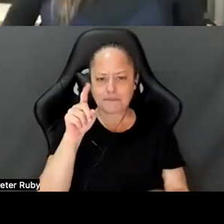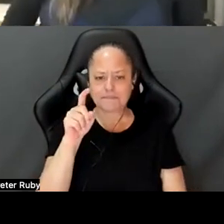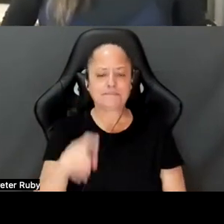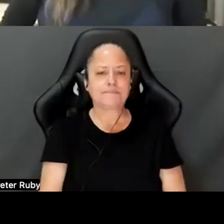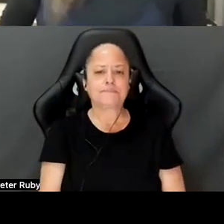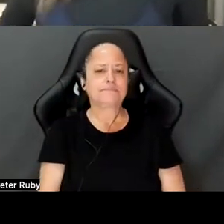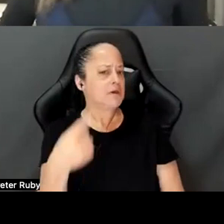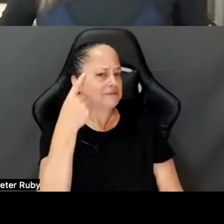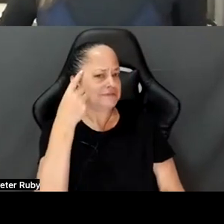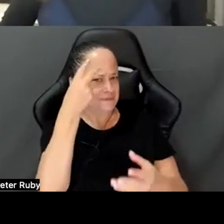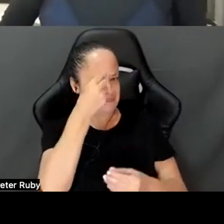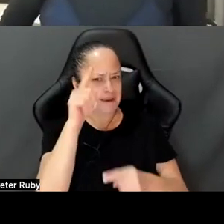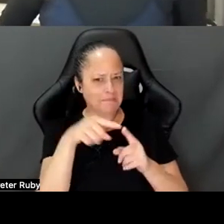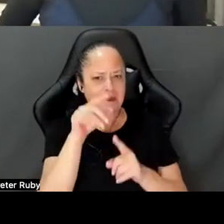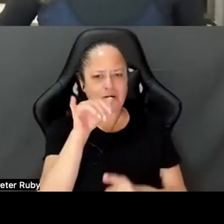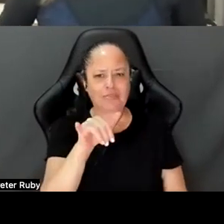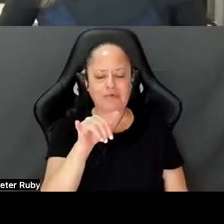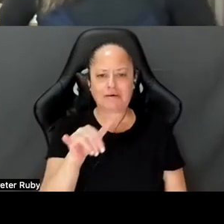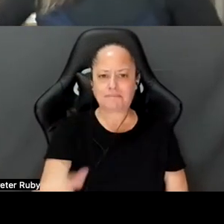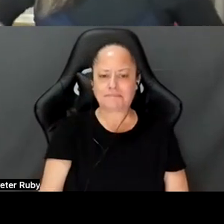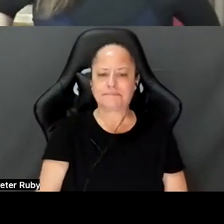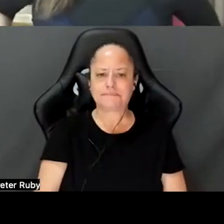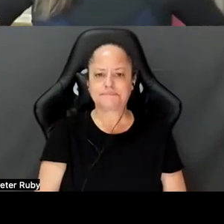I was thinking about this actually. I